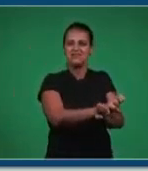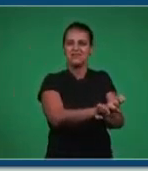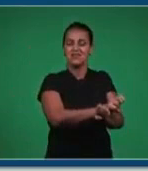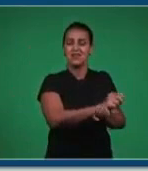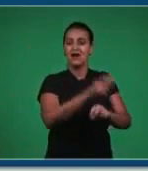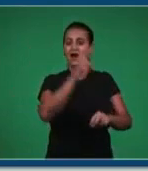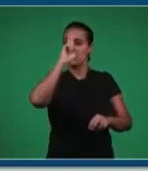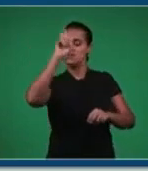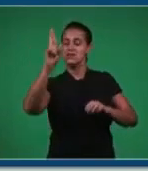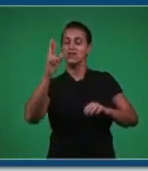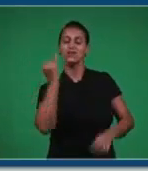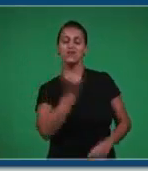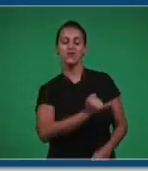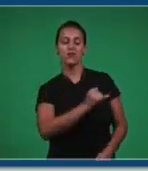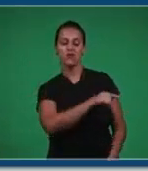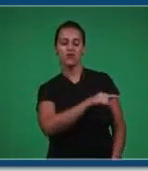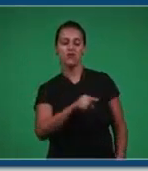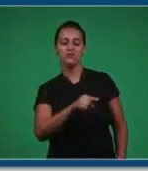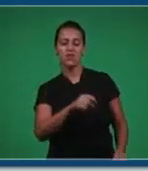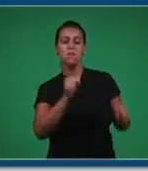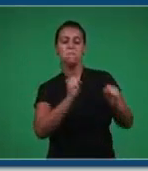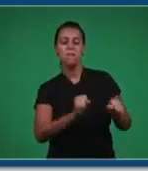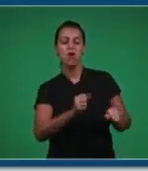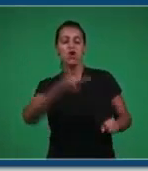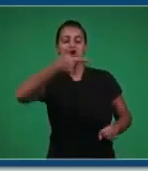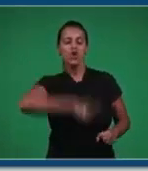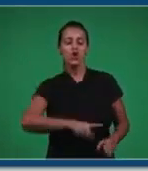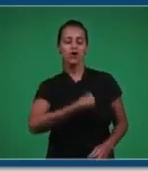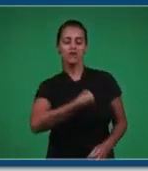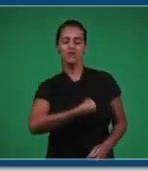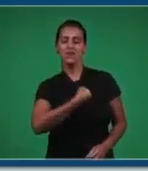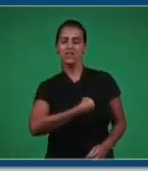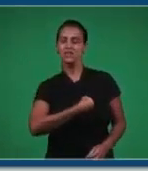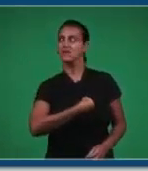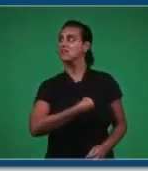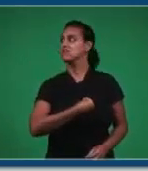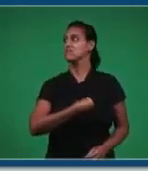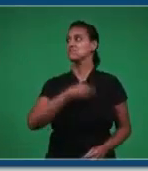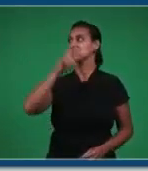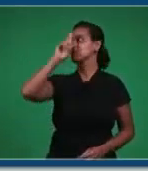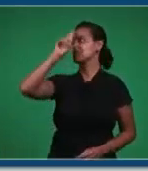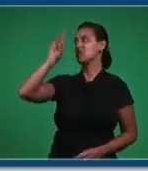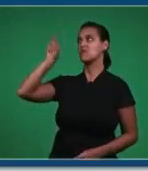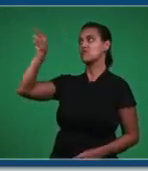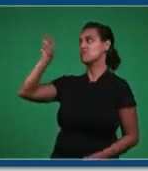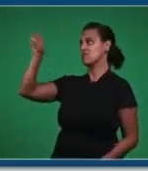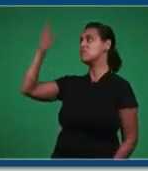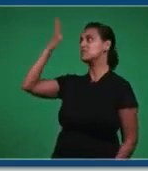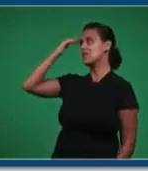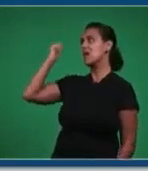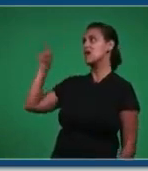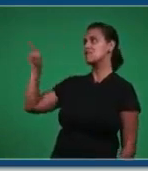man, can those bones become alive? And I answered, Lord, you know.